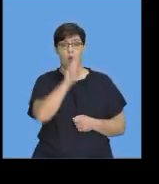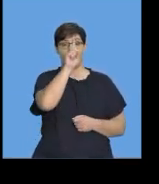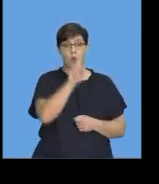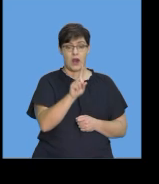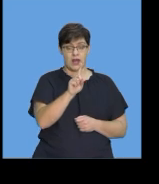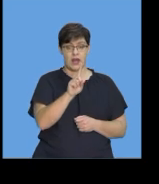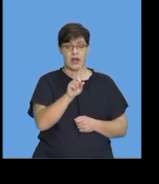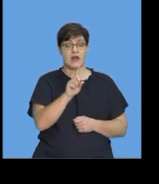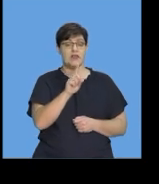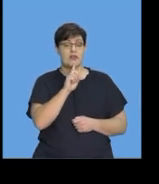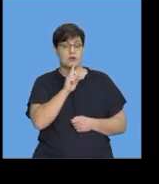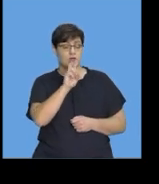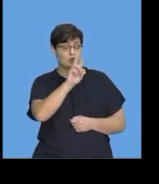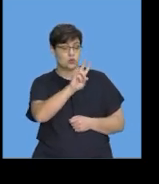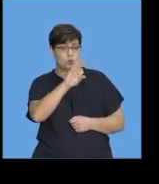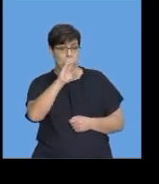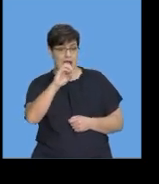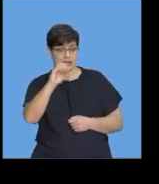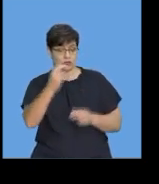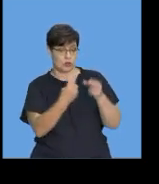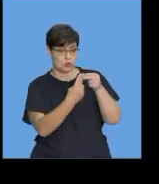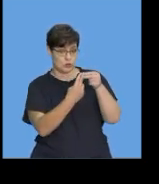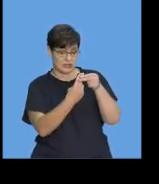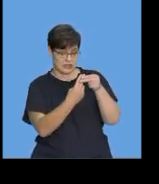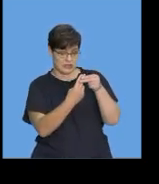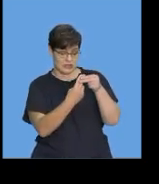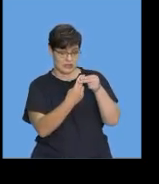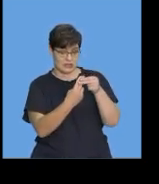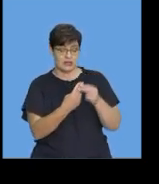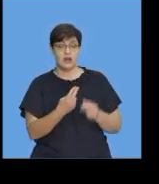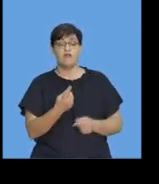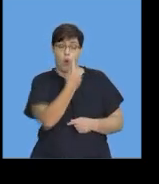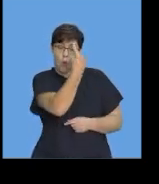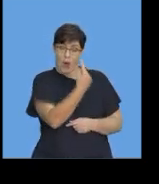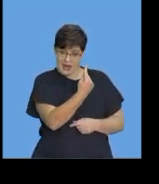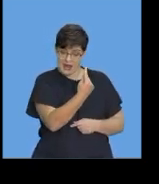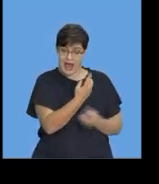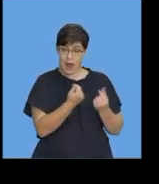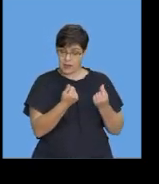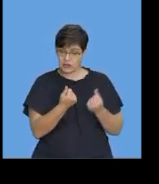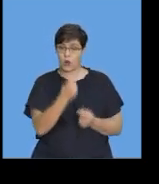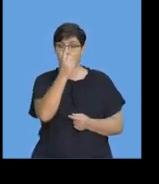1,200 units, number of units. The cost price per unit was